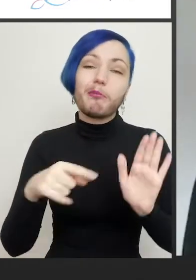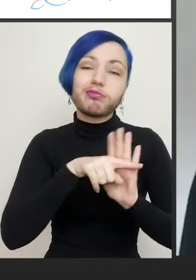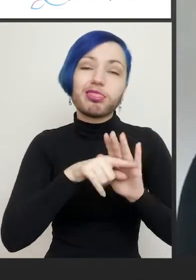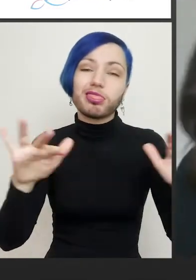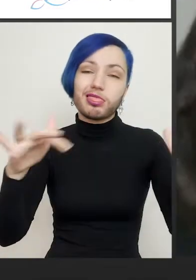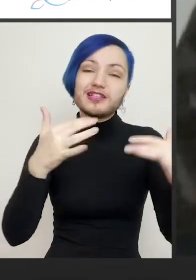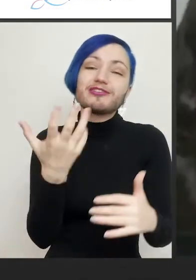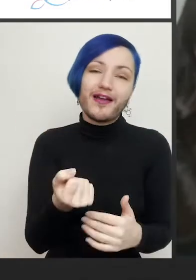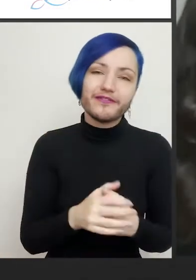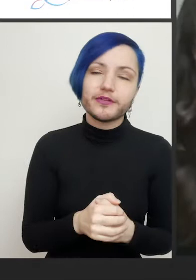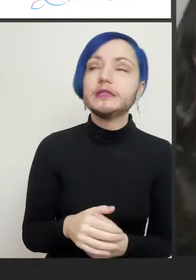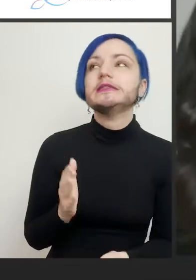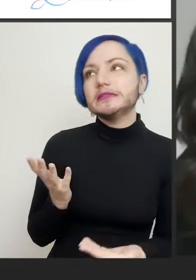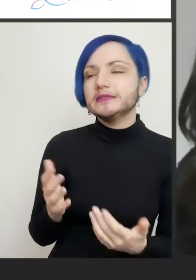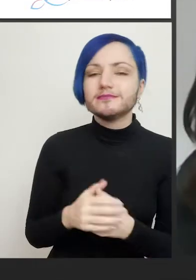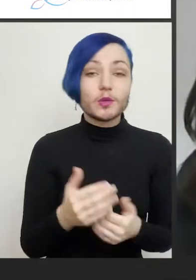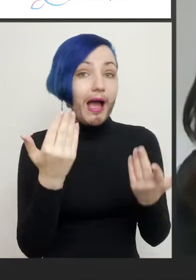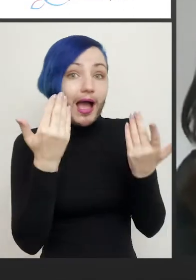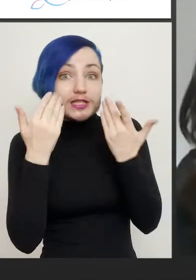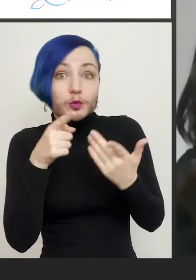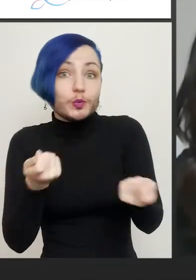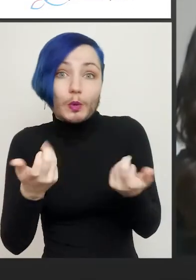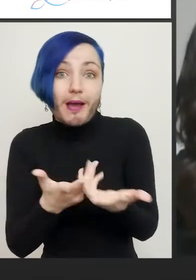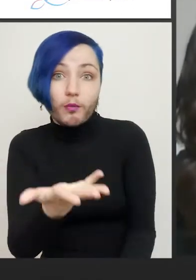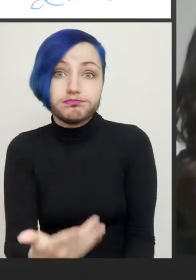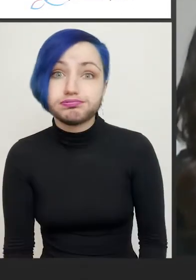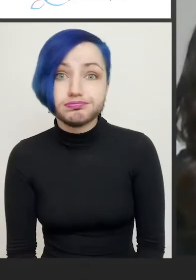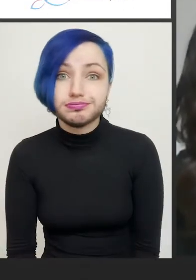And, and I don't know how you do it, frankly.